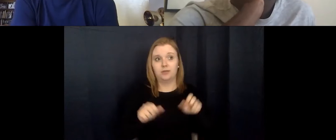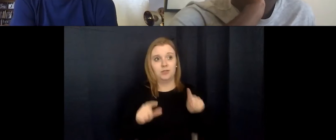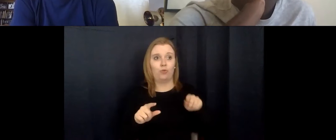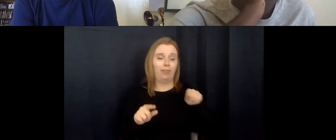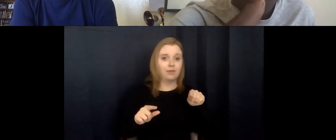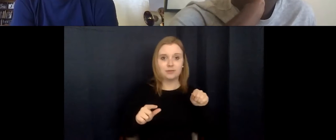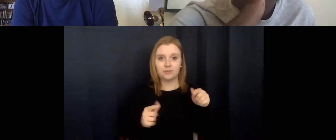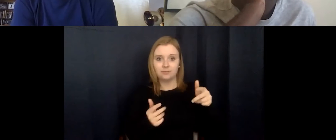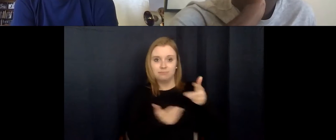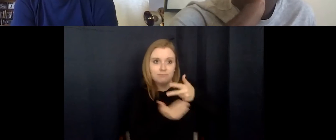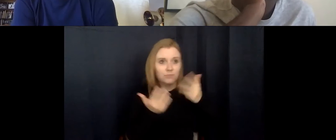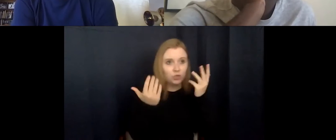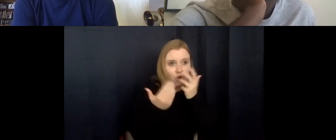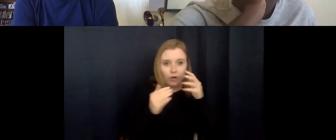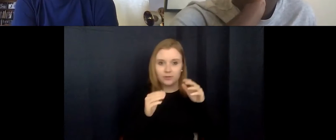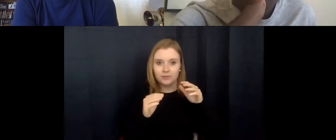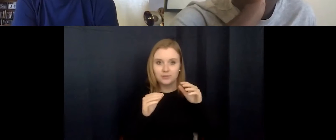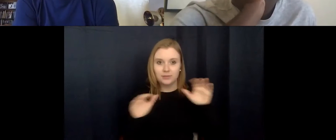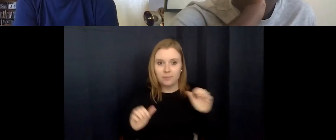in the dark installation or something.